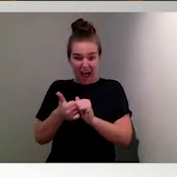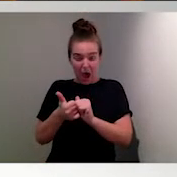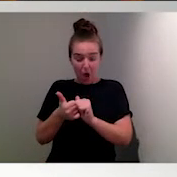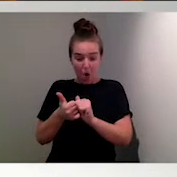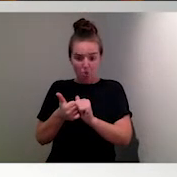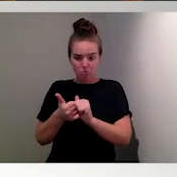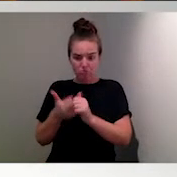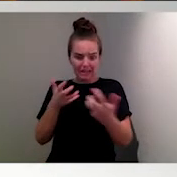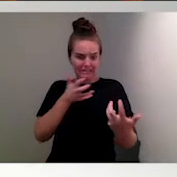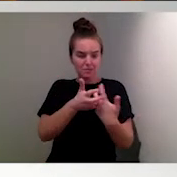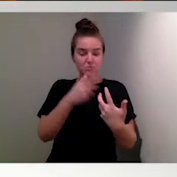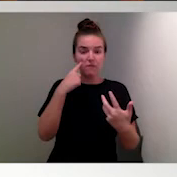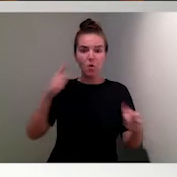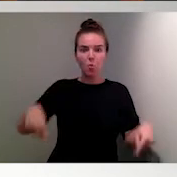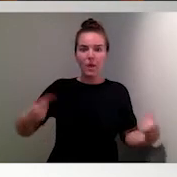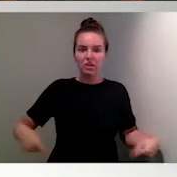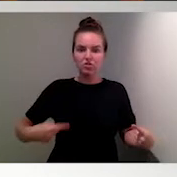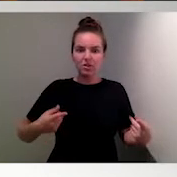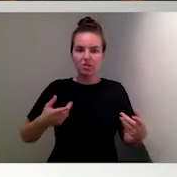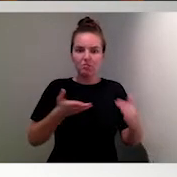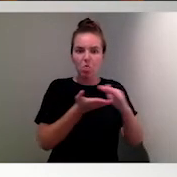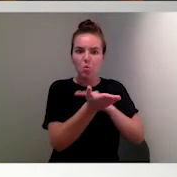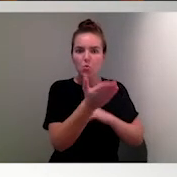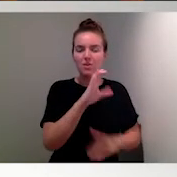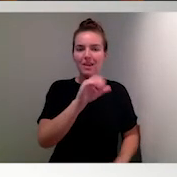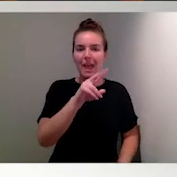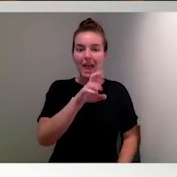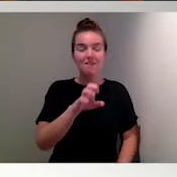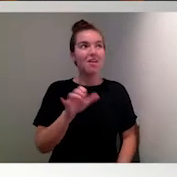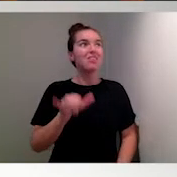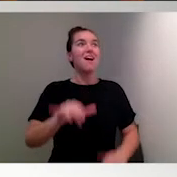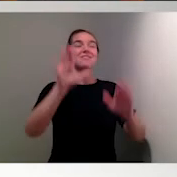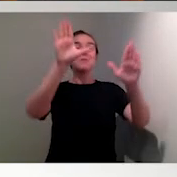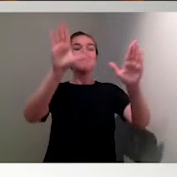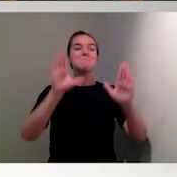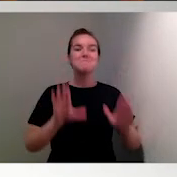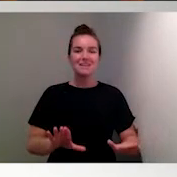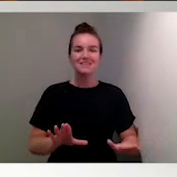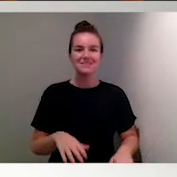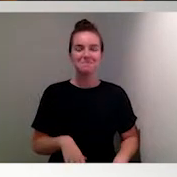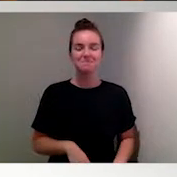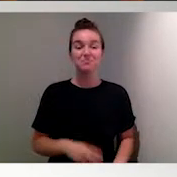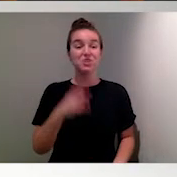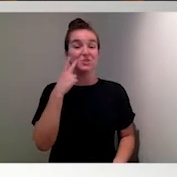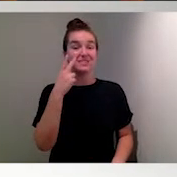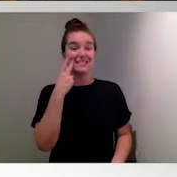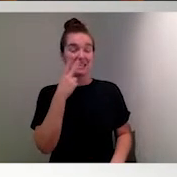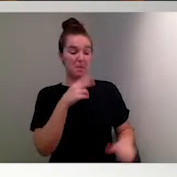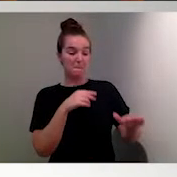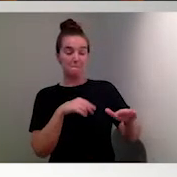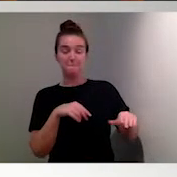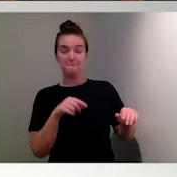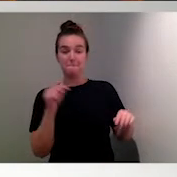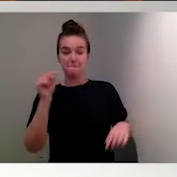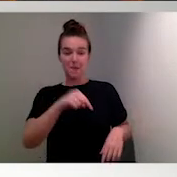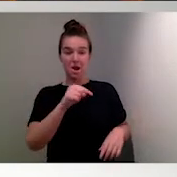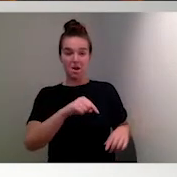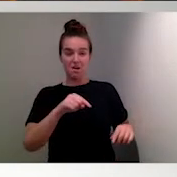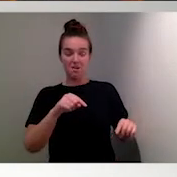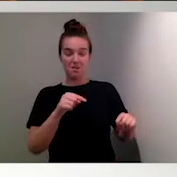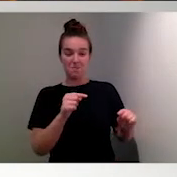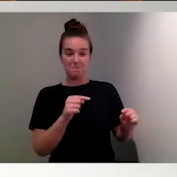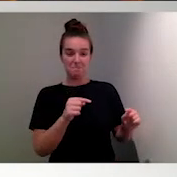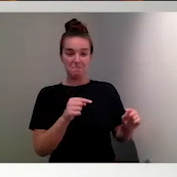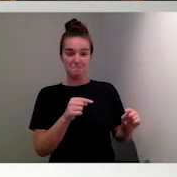that there, the bottom picture over there, that's in a grit wheelchair, which is what they provide when you're going on their